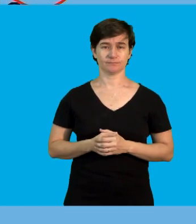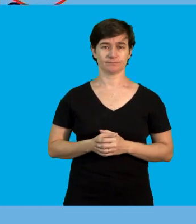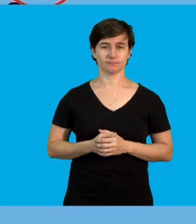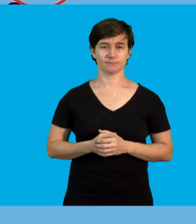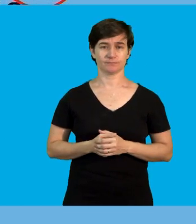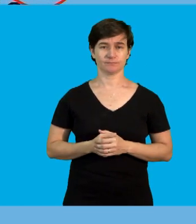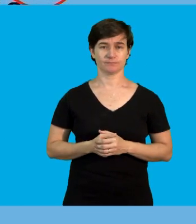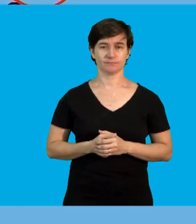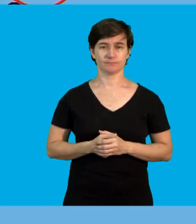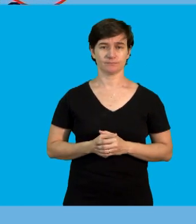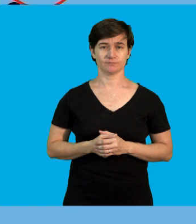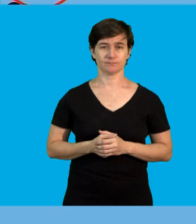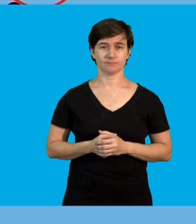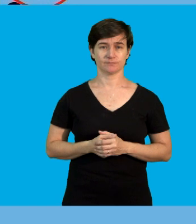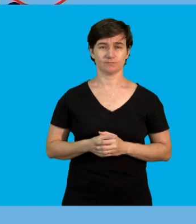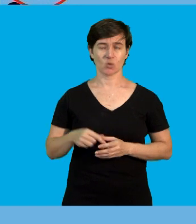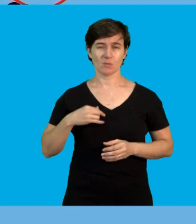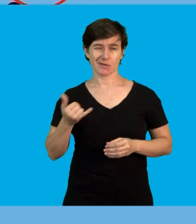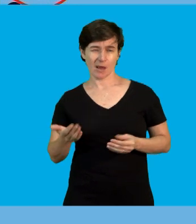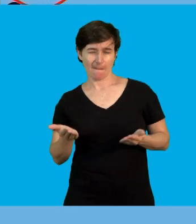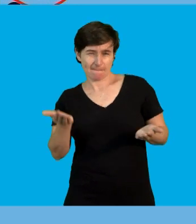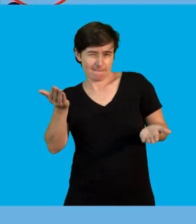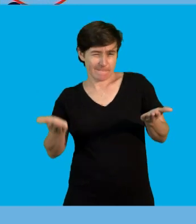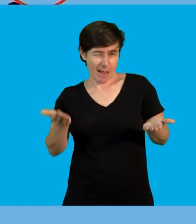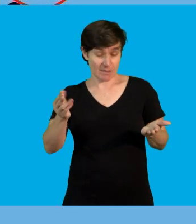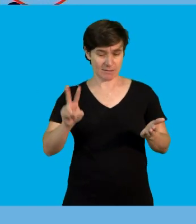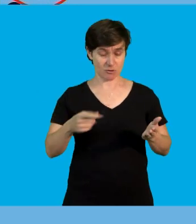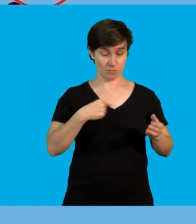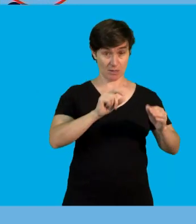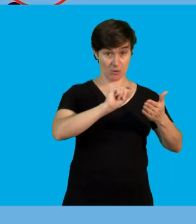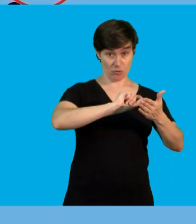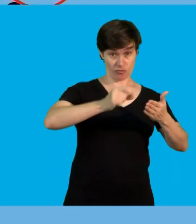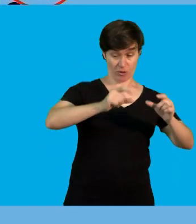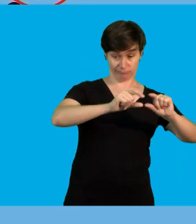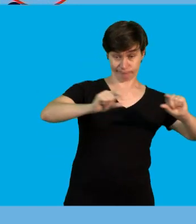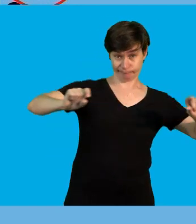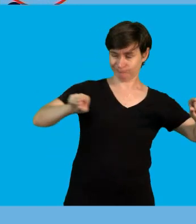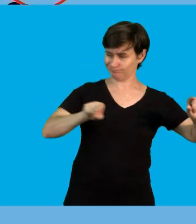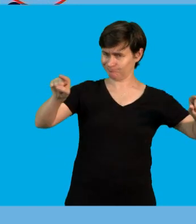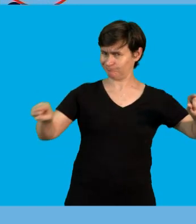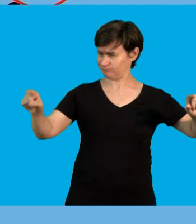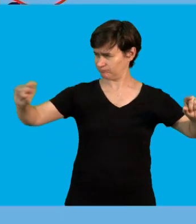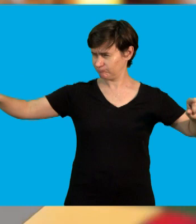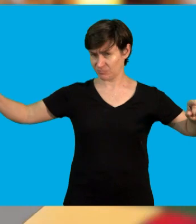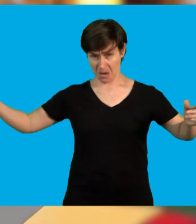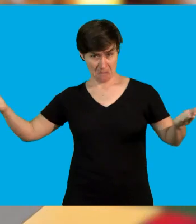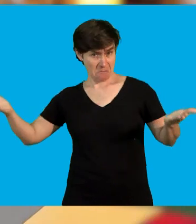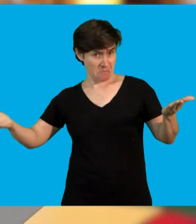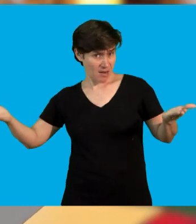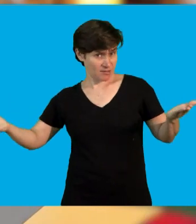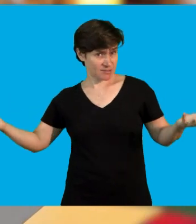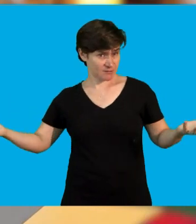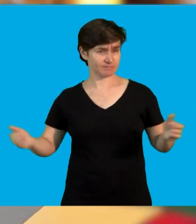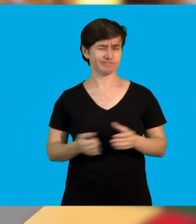Plus the water. So having done that, we now need to now balance the equation and see if the number of atoms are equal on the left-hand side and also on